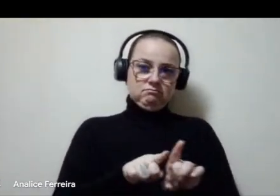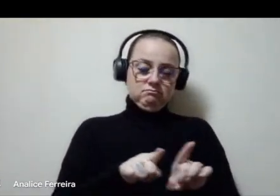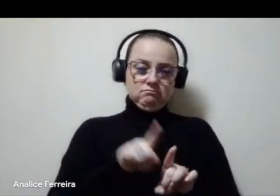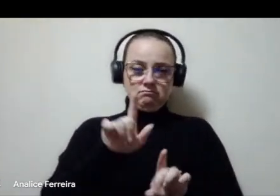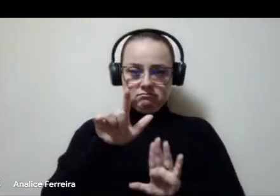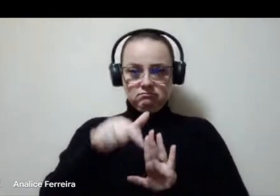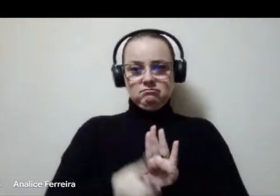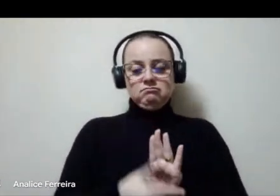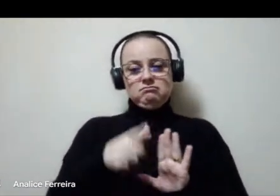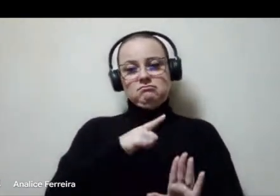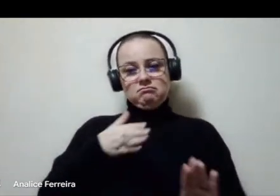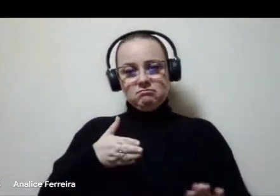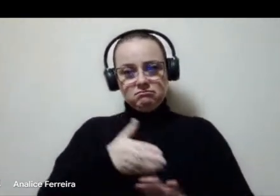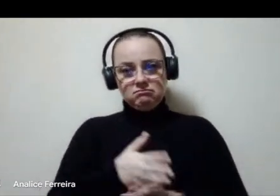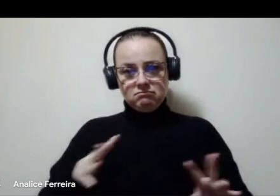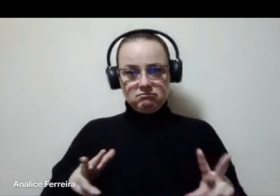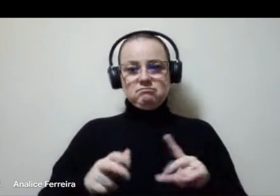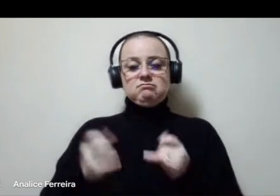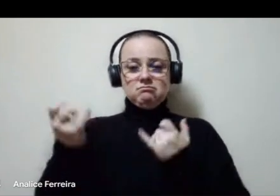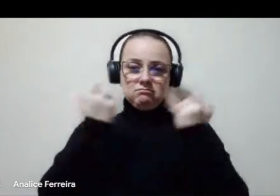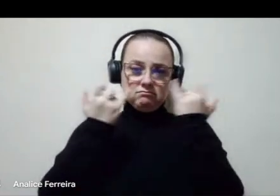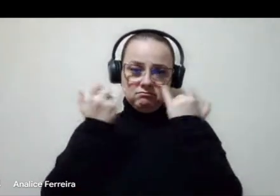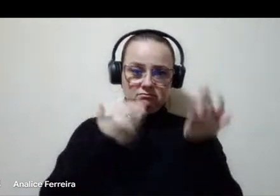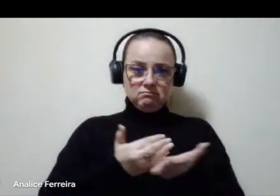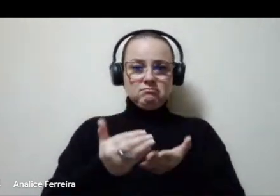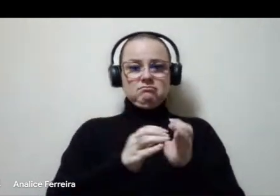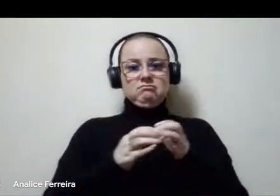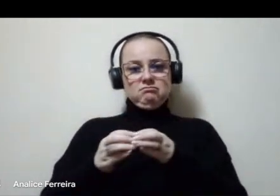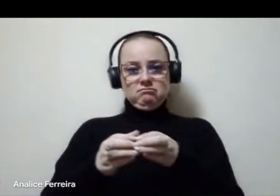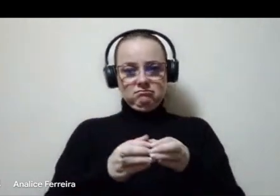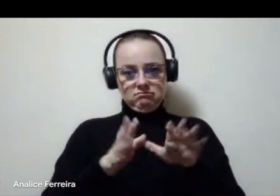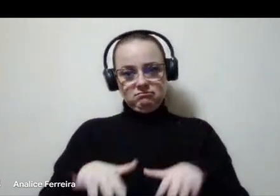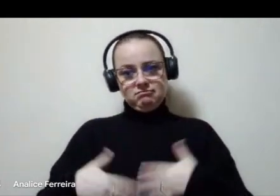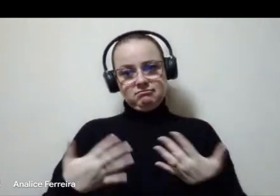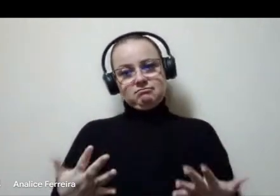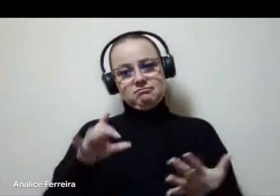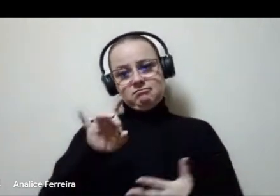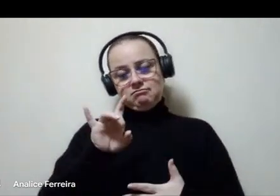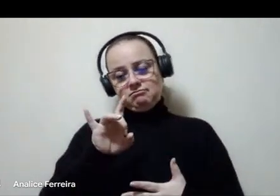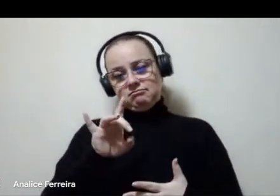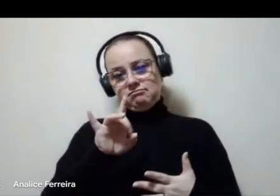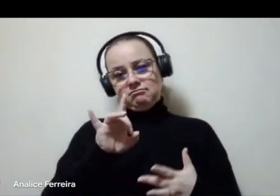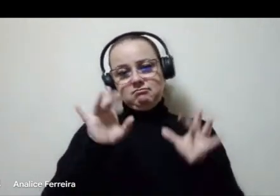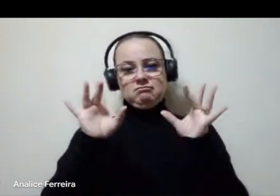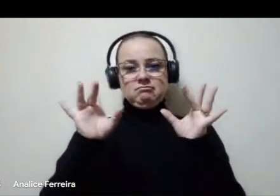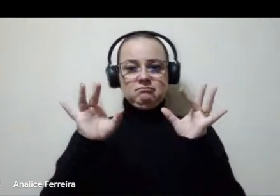I access to all these information from my team. And then, just for to make this initial